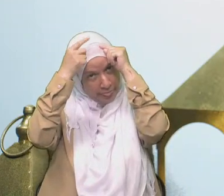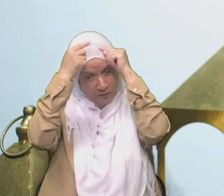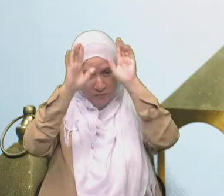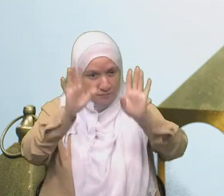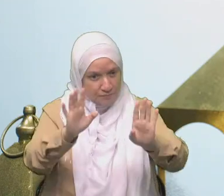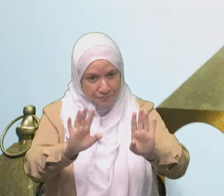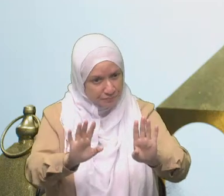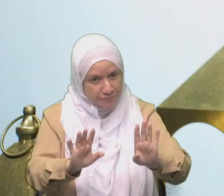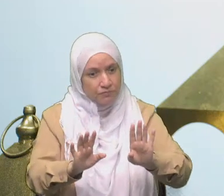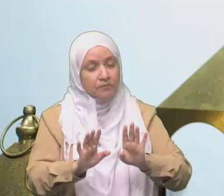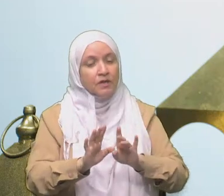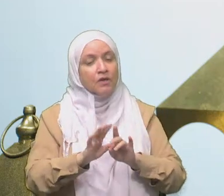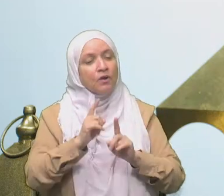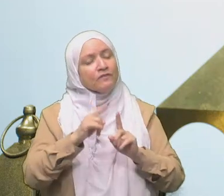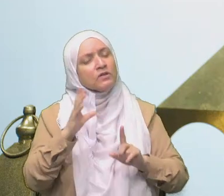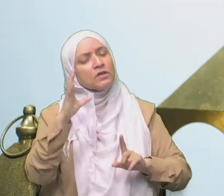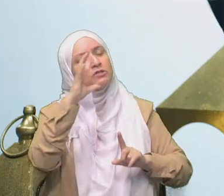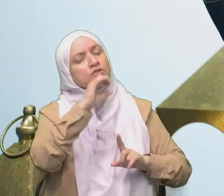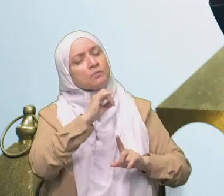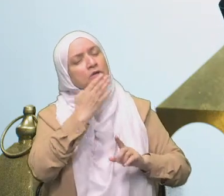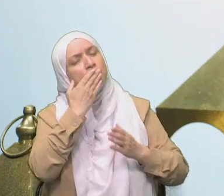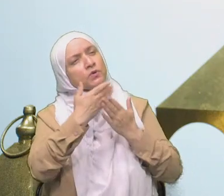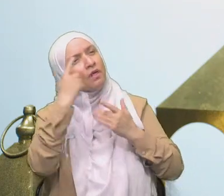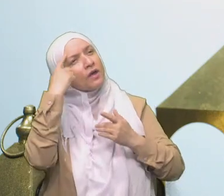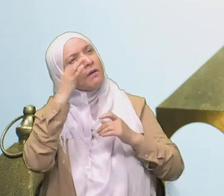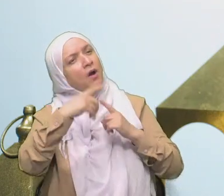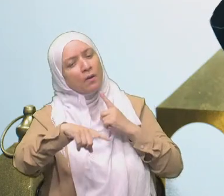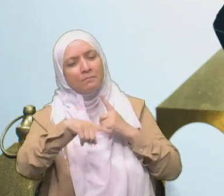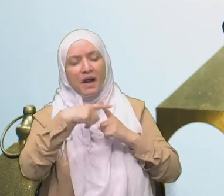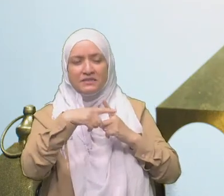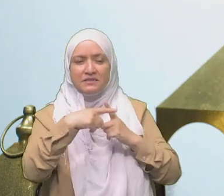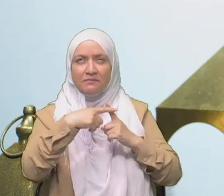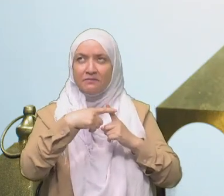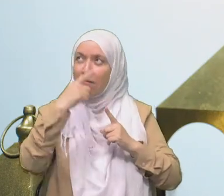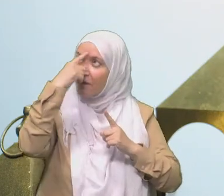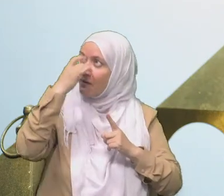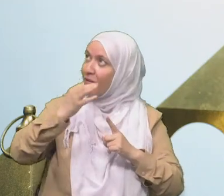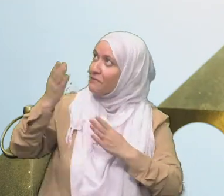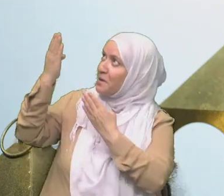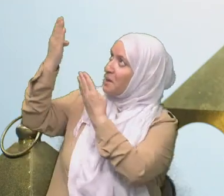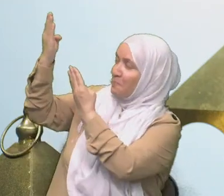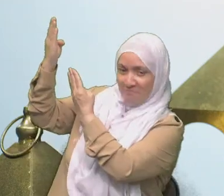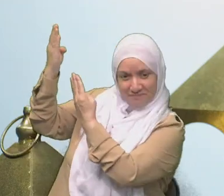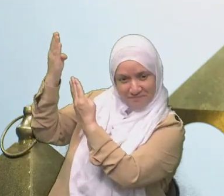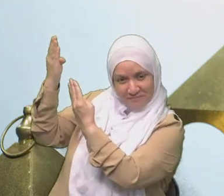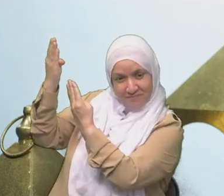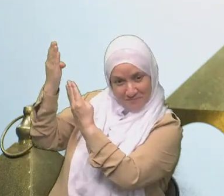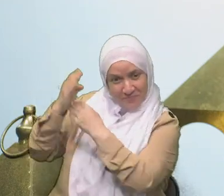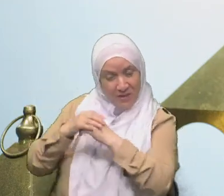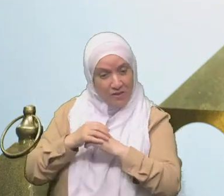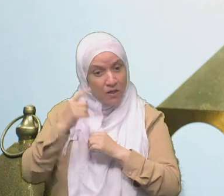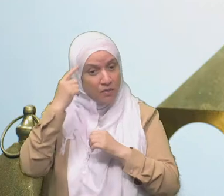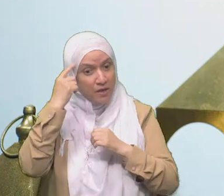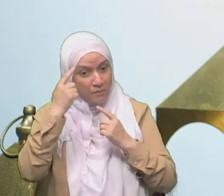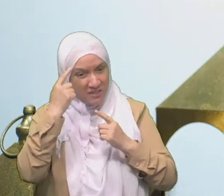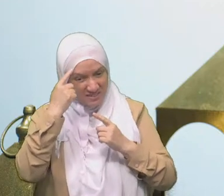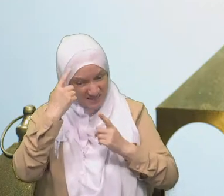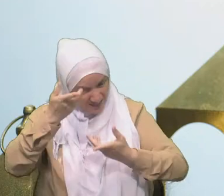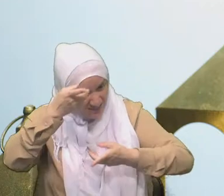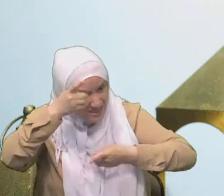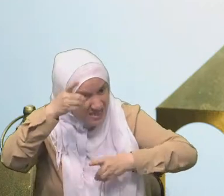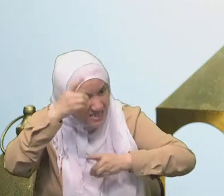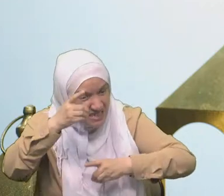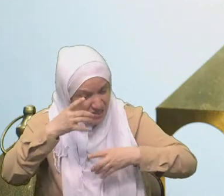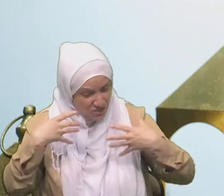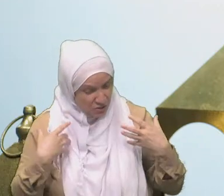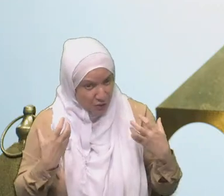you're still thinking along the lines of adda wa dawa, the disease and the cure. So we talked about the Qur'an. In order to benefit from the Qur'an,